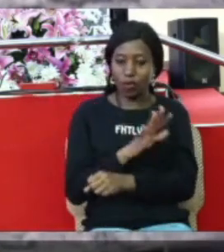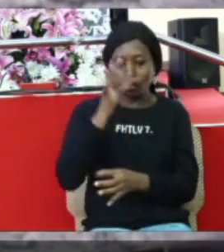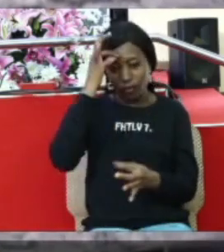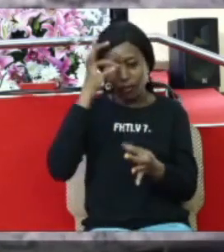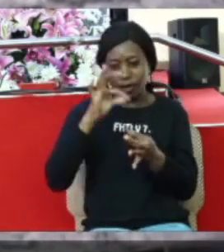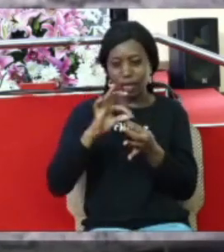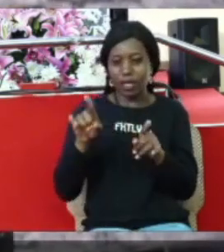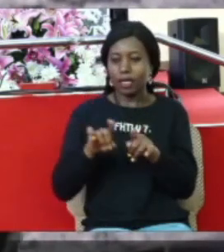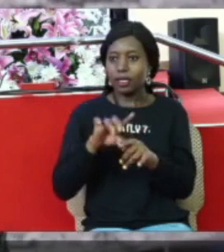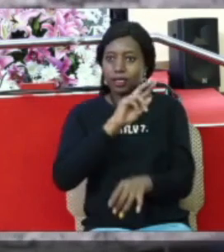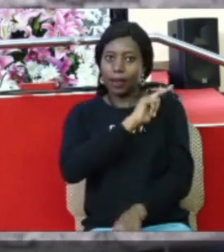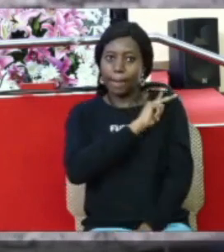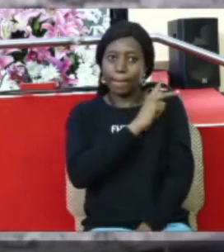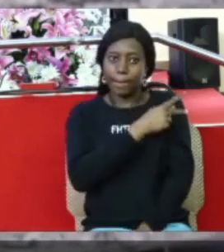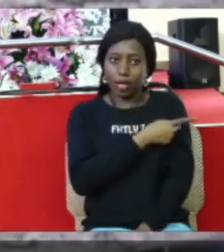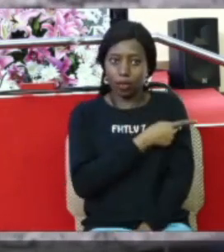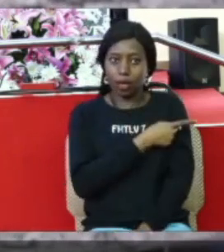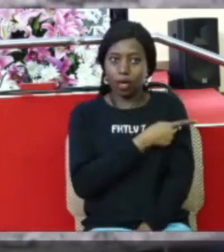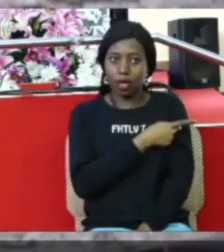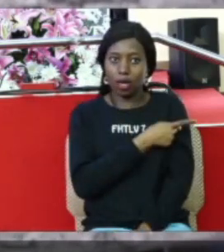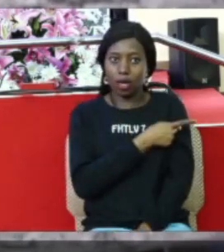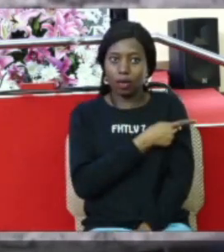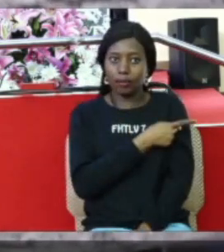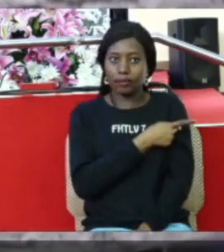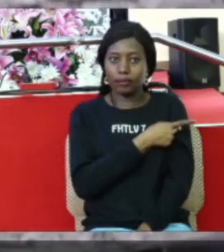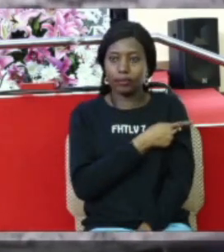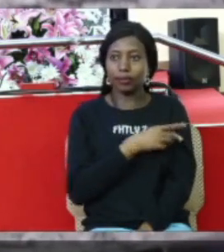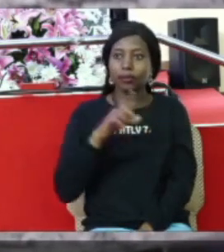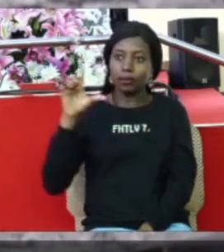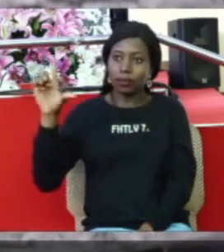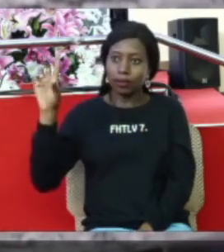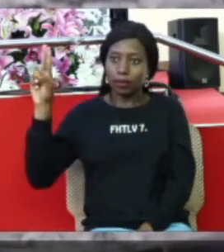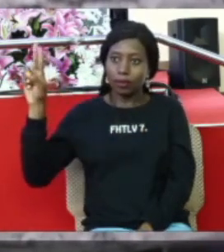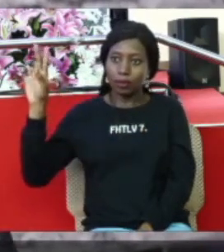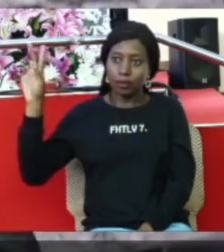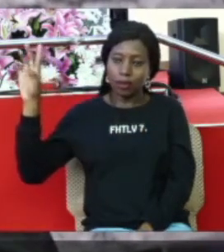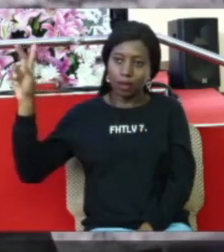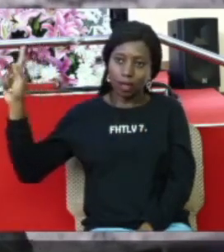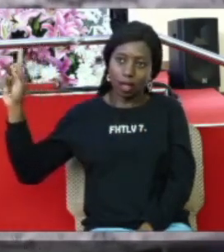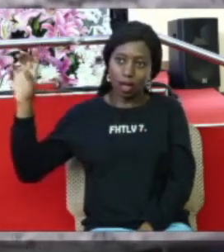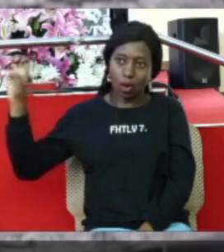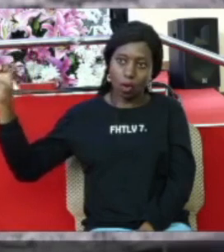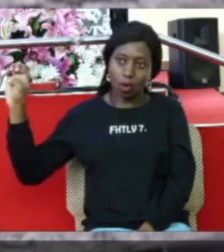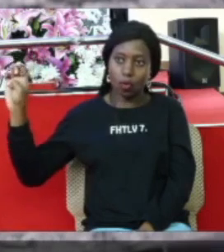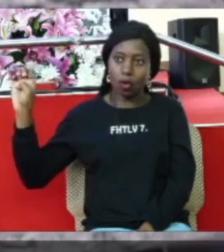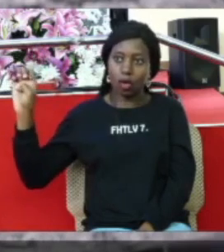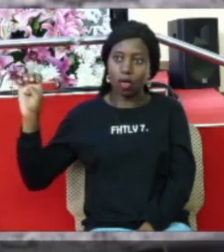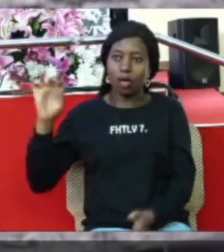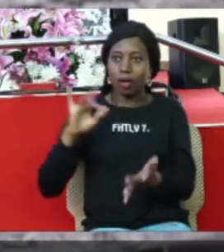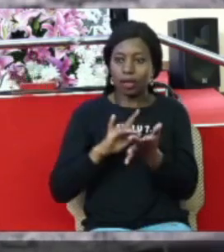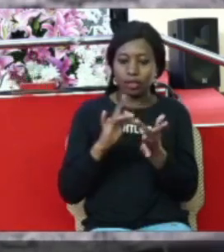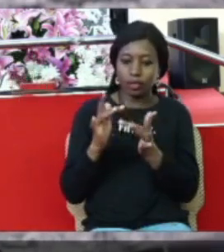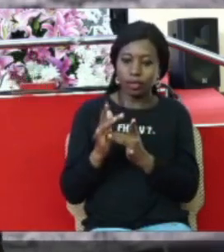the people. That was Stephen. In Luke chapter 7 verse 9, when Jesus heard these things, he marveled at him and turned